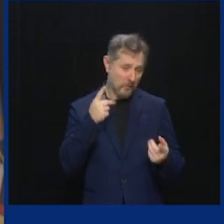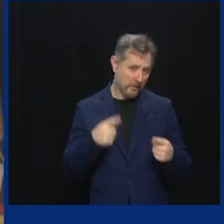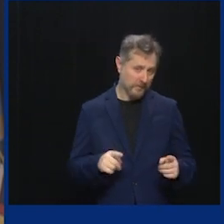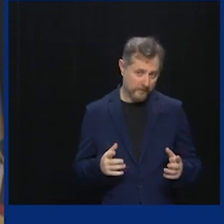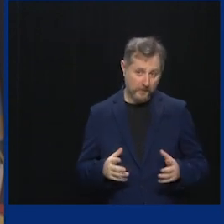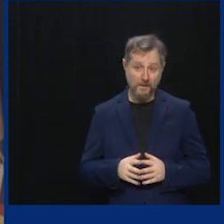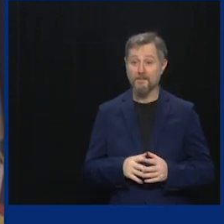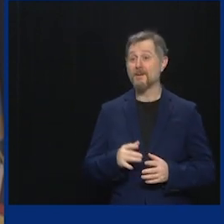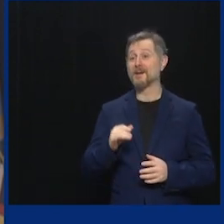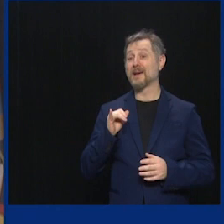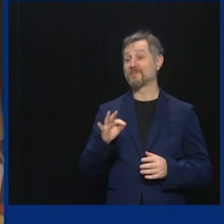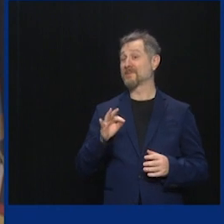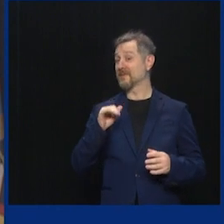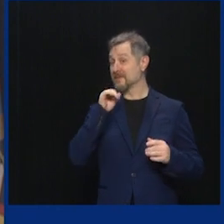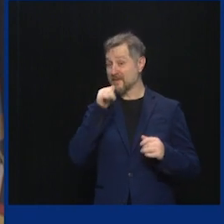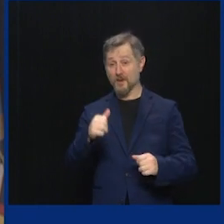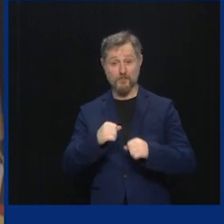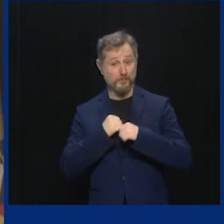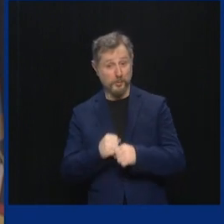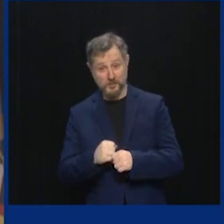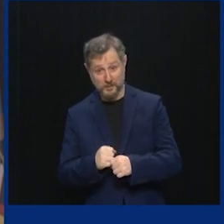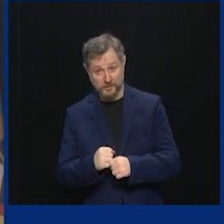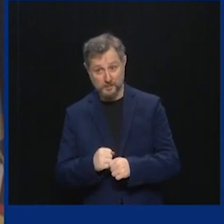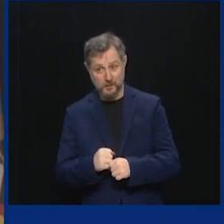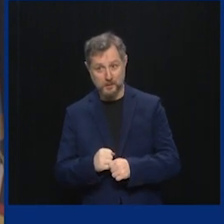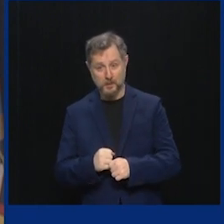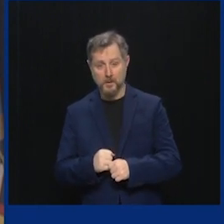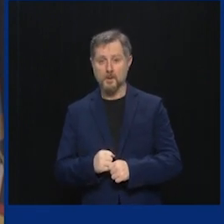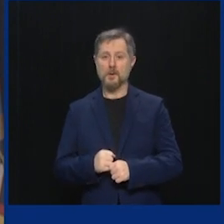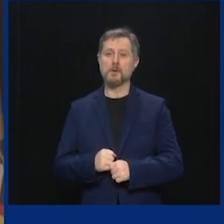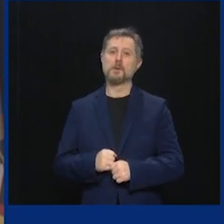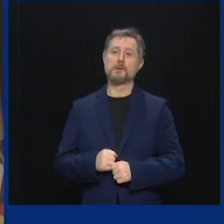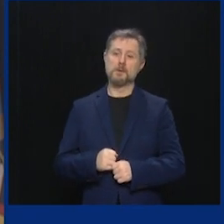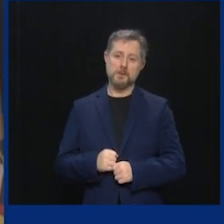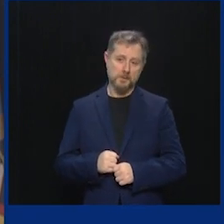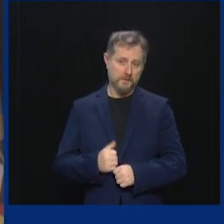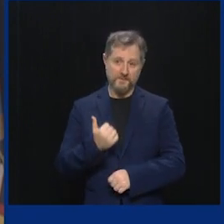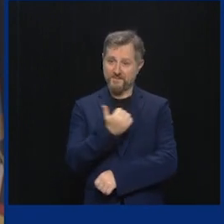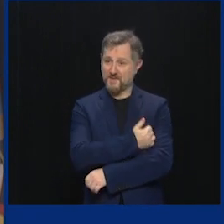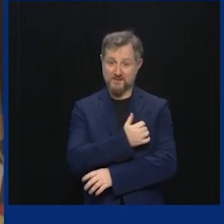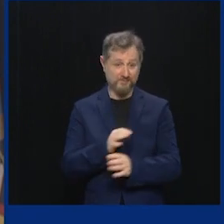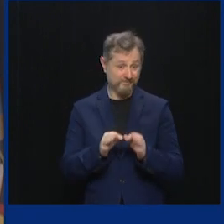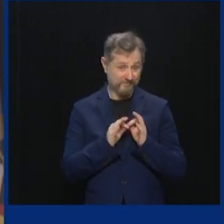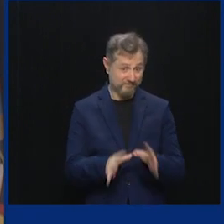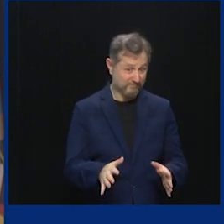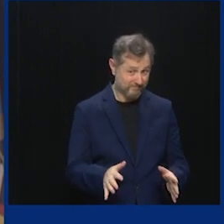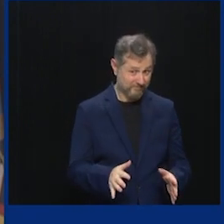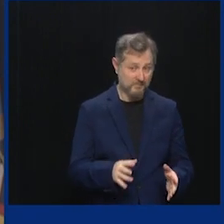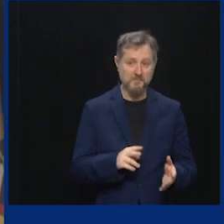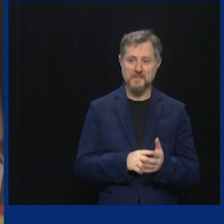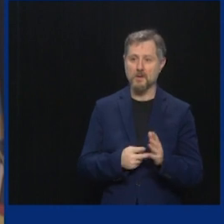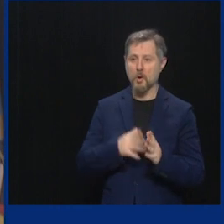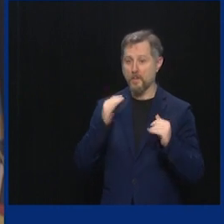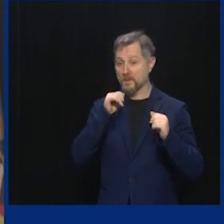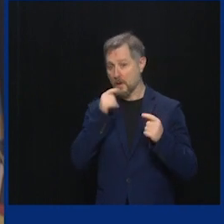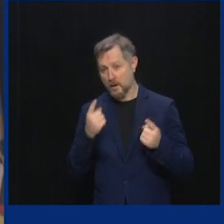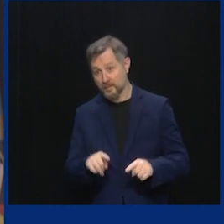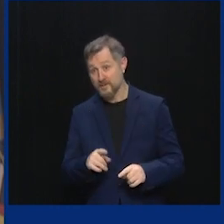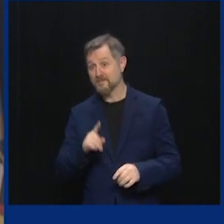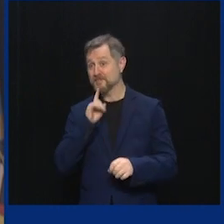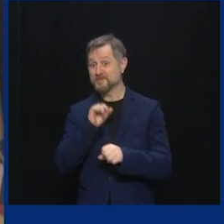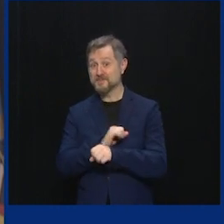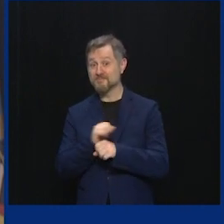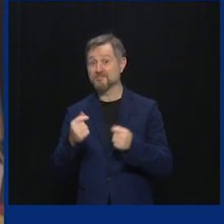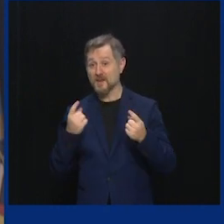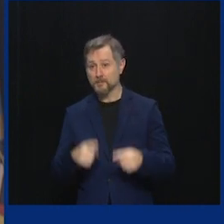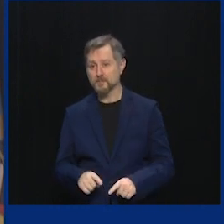If that ends up being no, and basically no one is protected, which I don't foresee happening, but if we get that kind of news, at